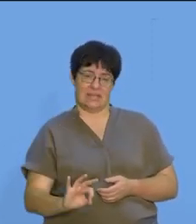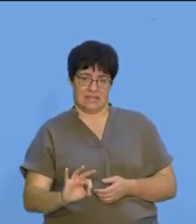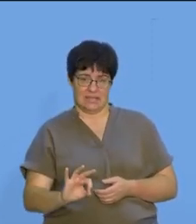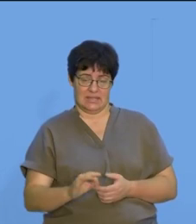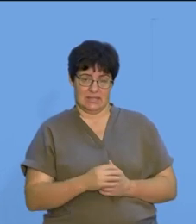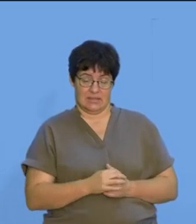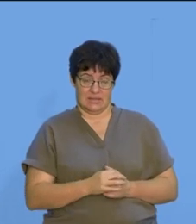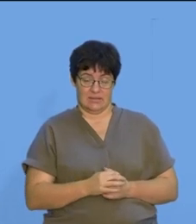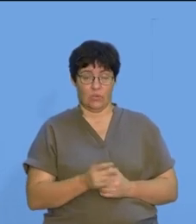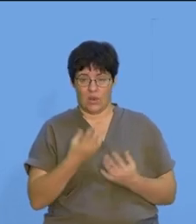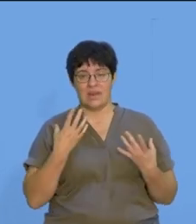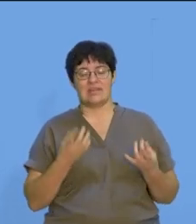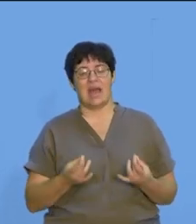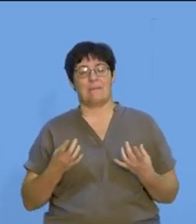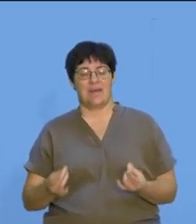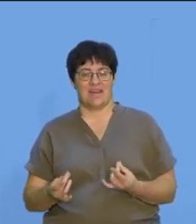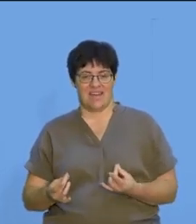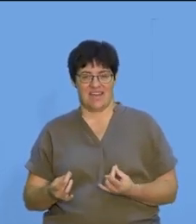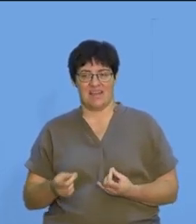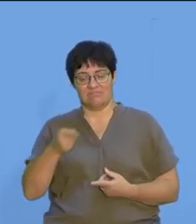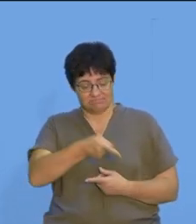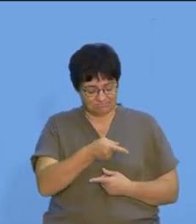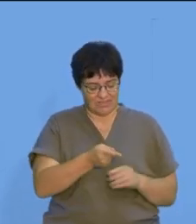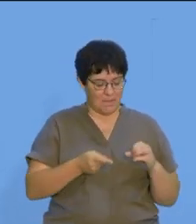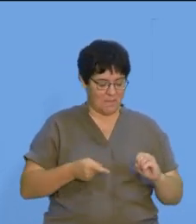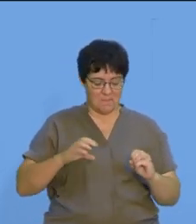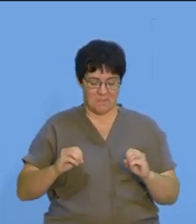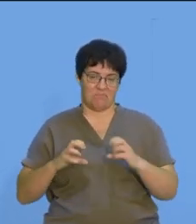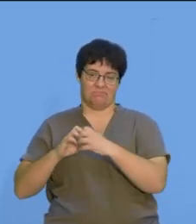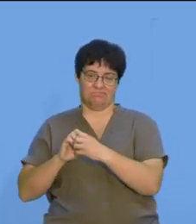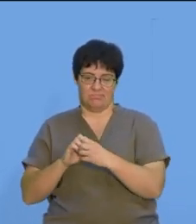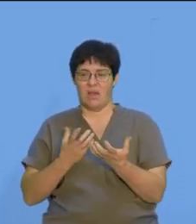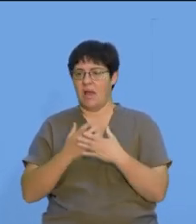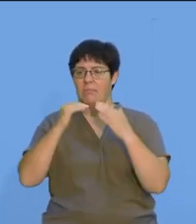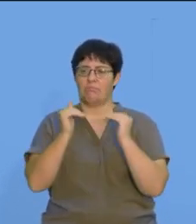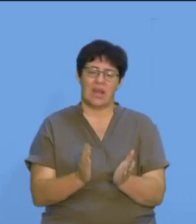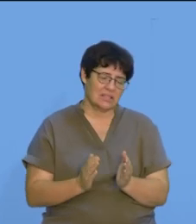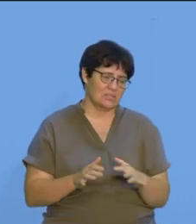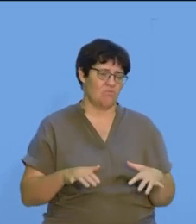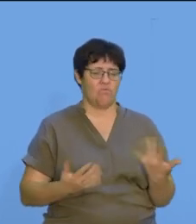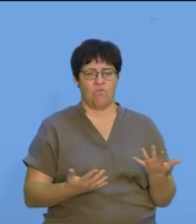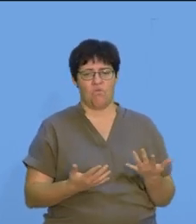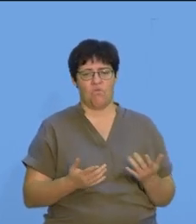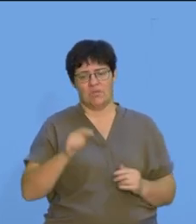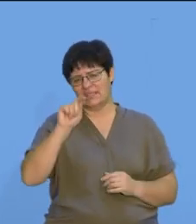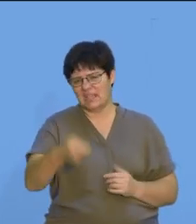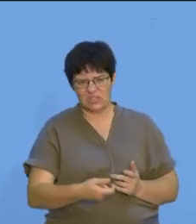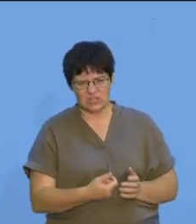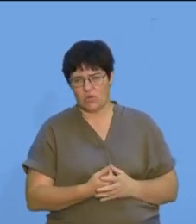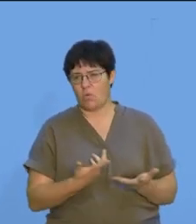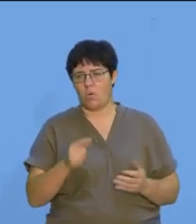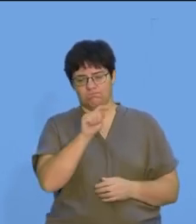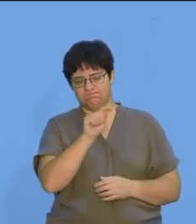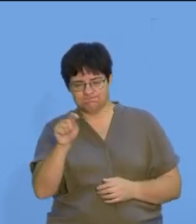Fe2O3, something like this. So these are the numbers, these subscripts that we talk about, They can be brackets, they can be